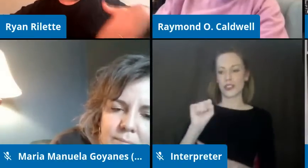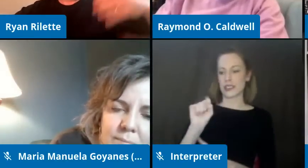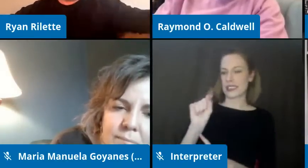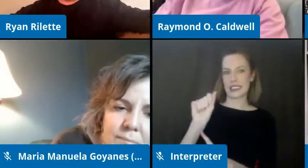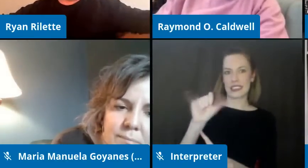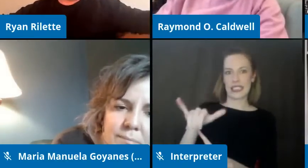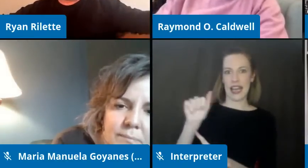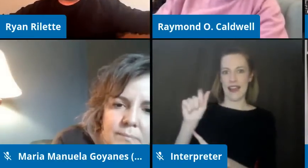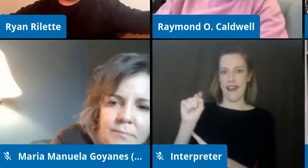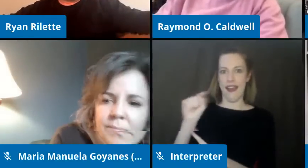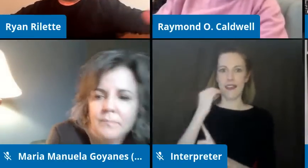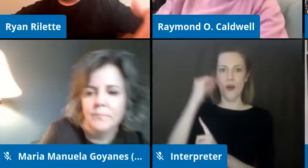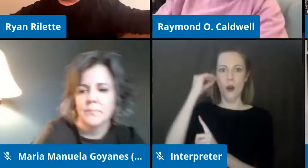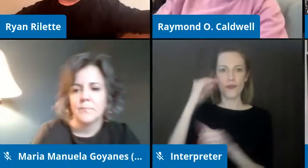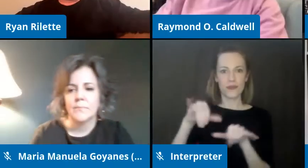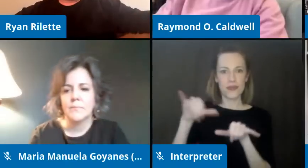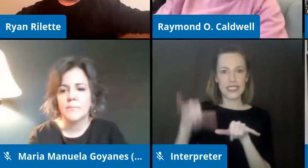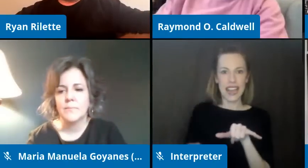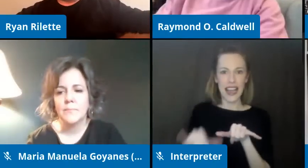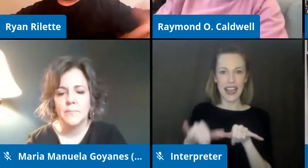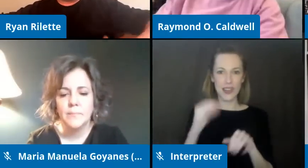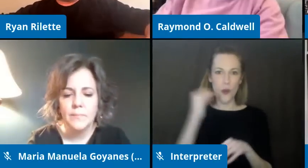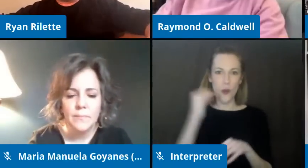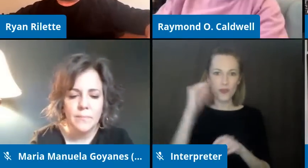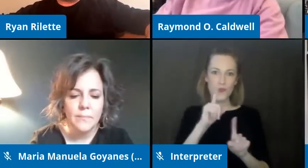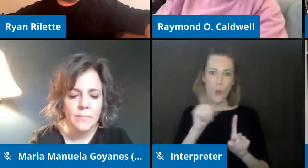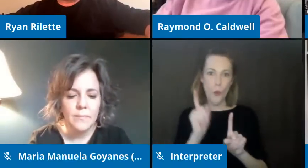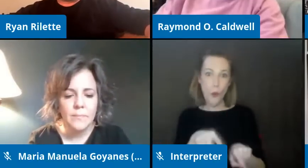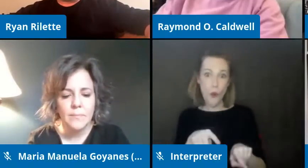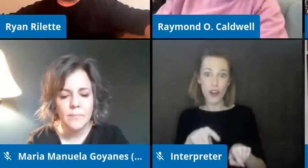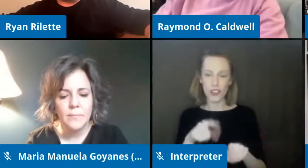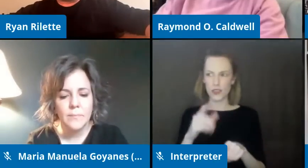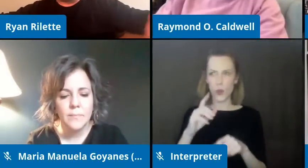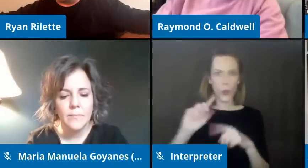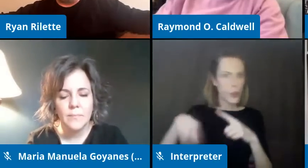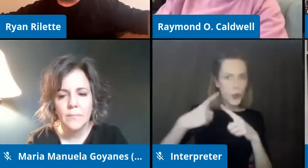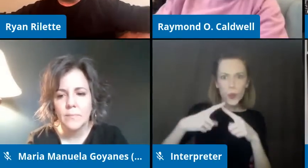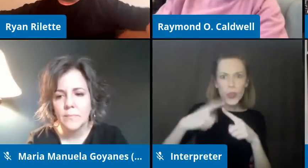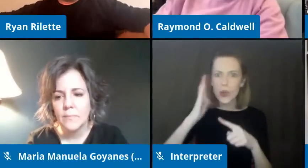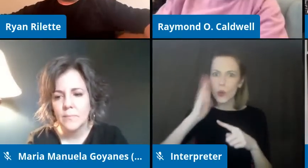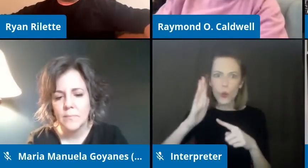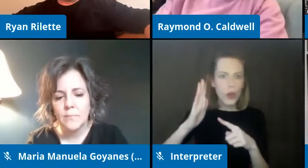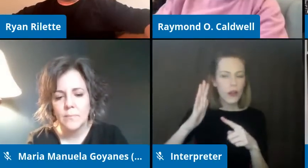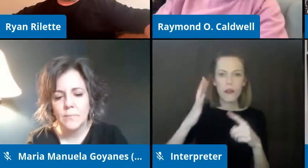shows, which have to happen, you know, a good month and a half before the show actually goes up. So